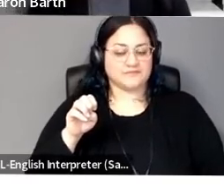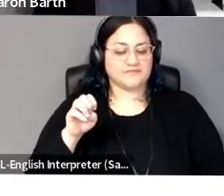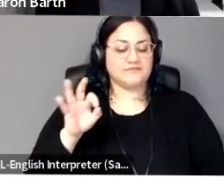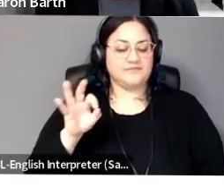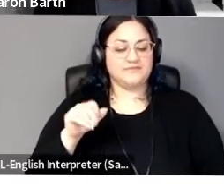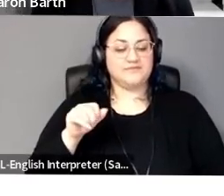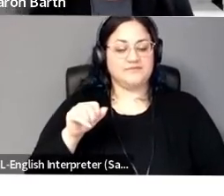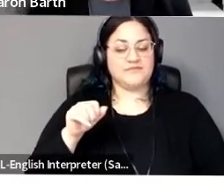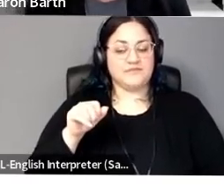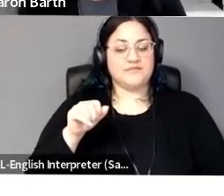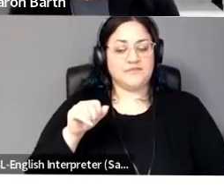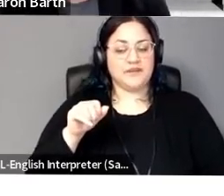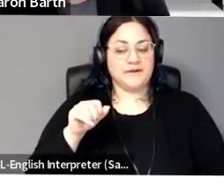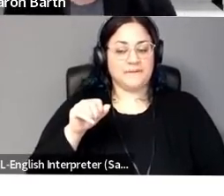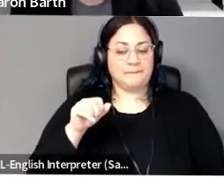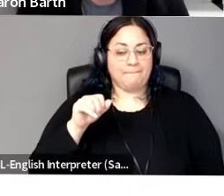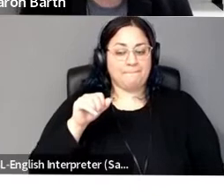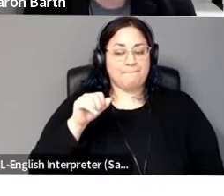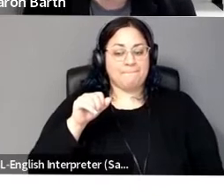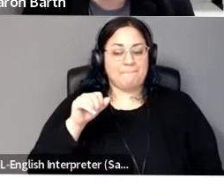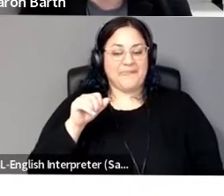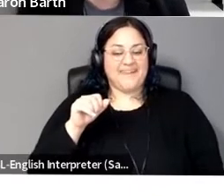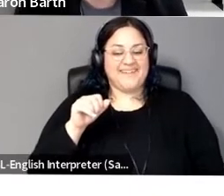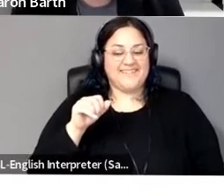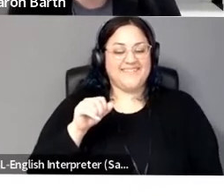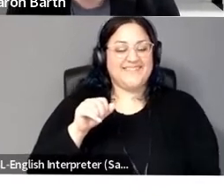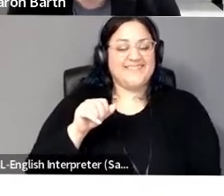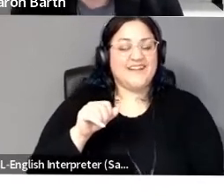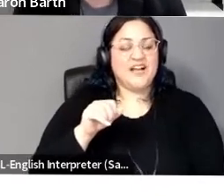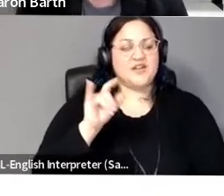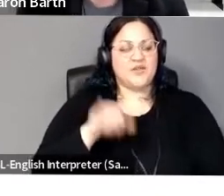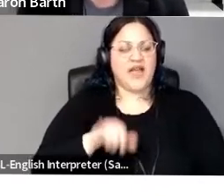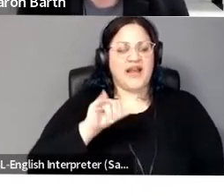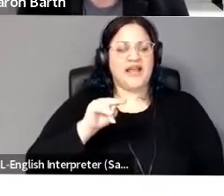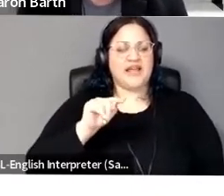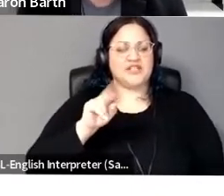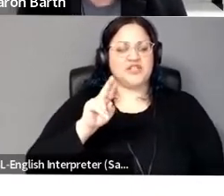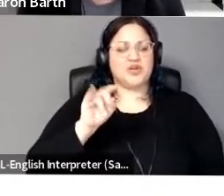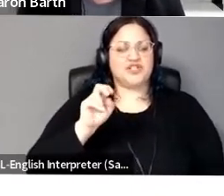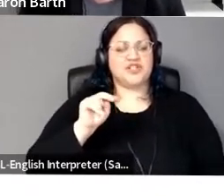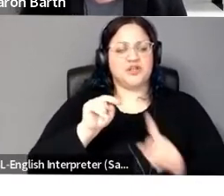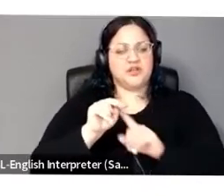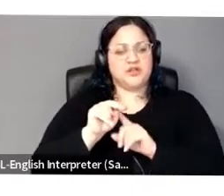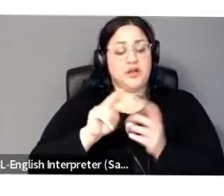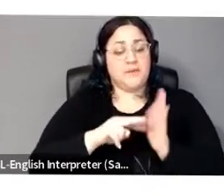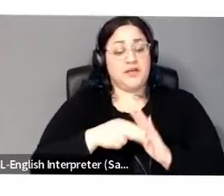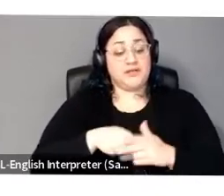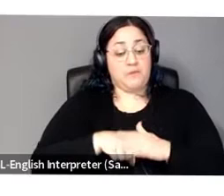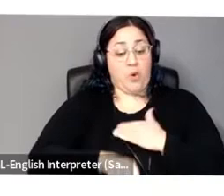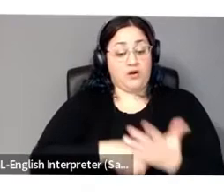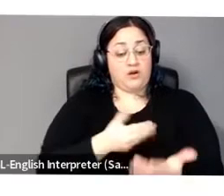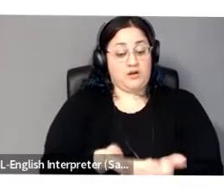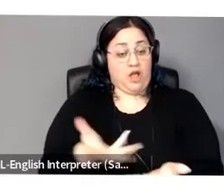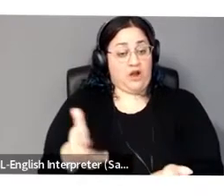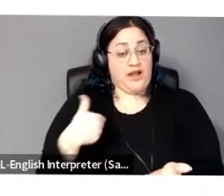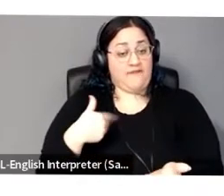intuition? If it's an instinct, are we born with it? Yeah? Yeah. Okay,